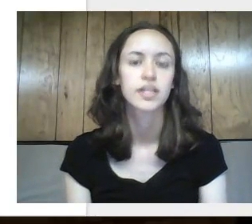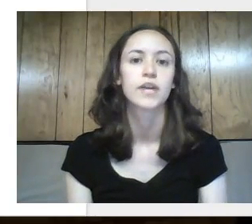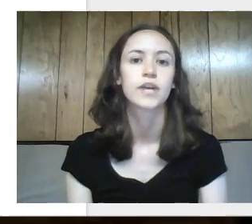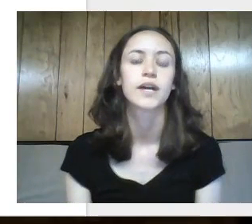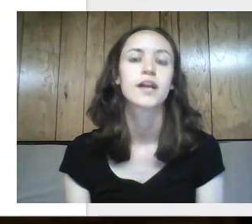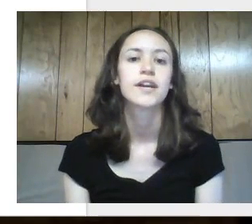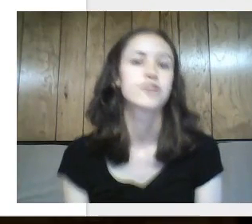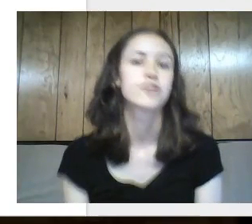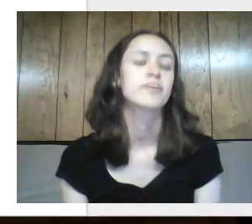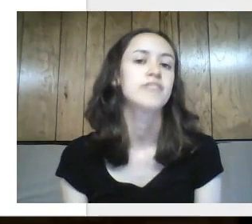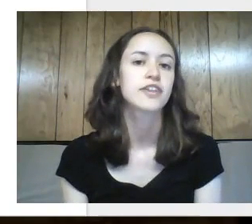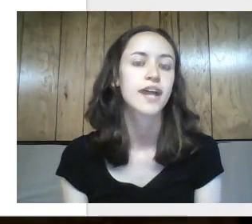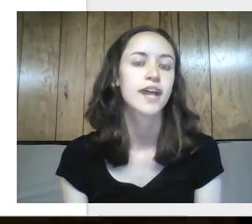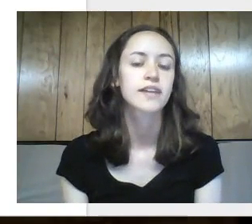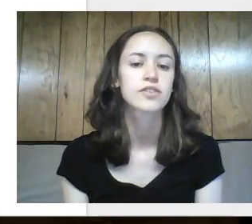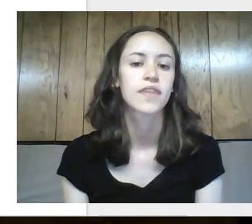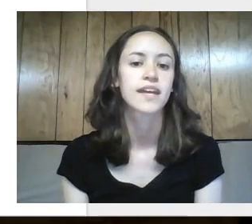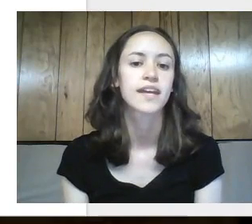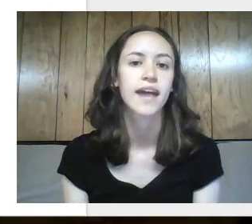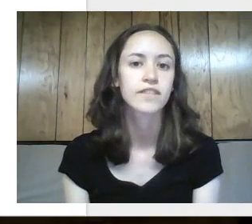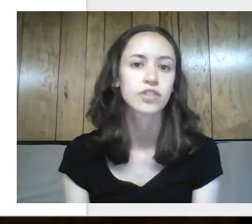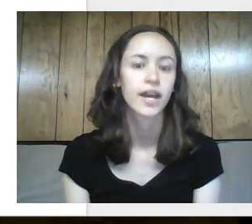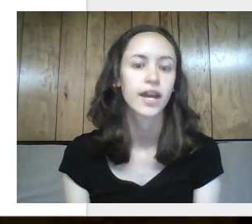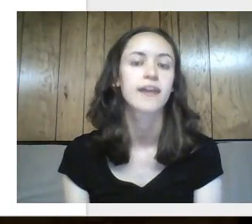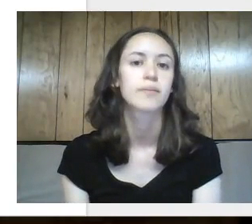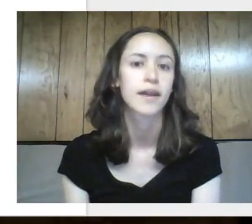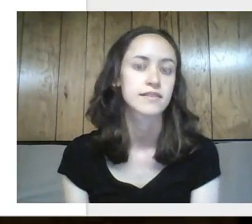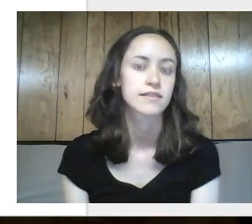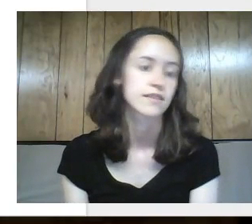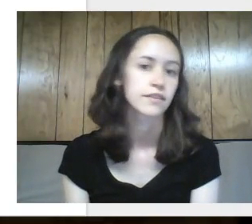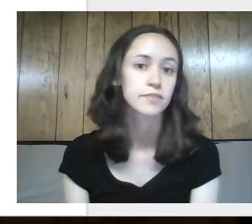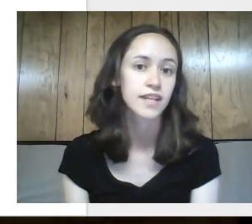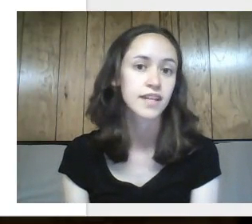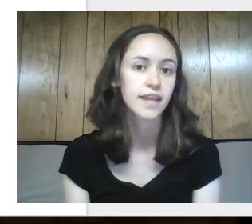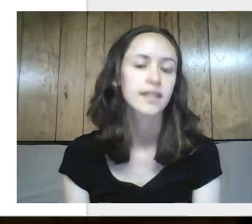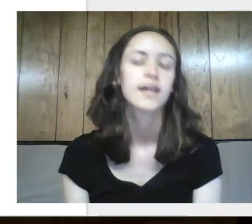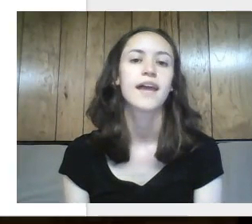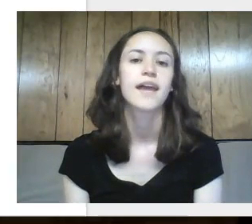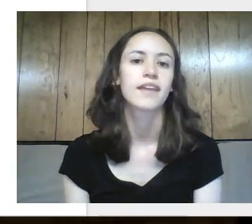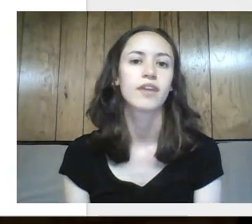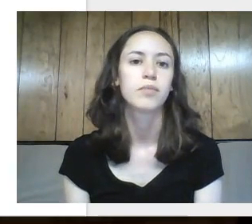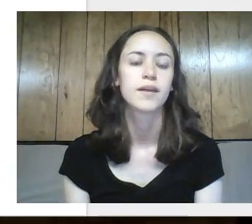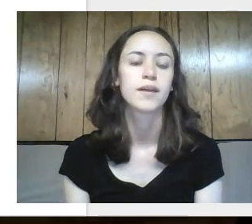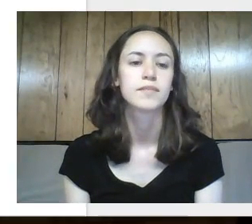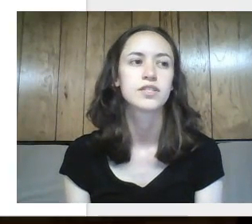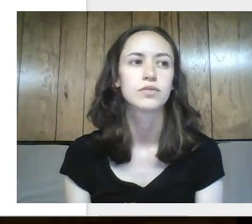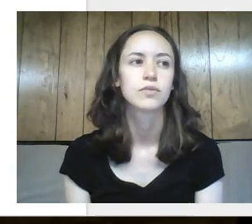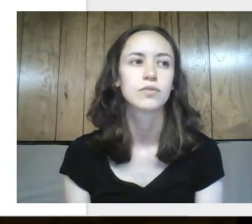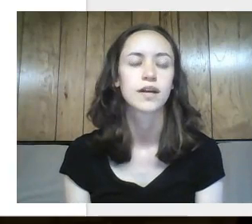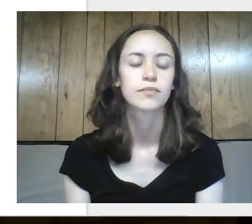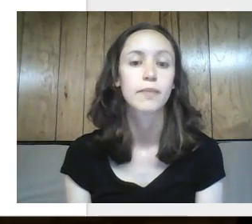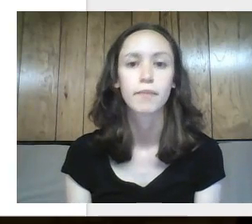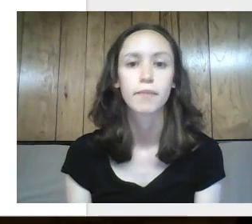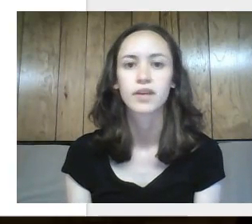everyone in your interpretive sign track so that they can have it to look at and to practice in their rooms at night. And that'll help them